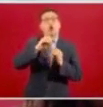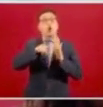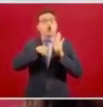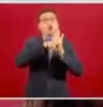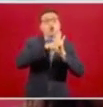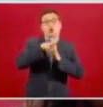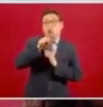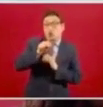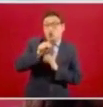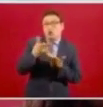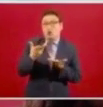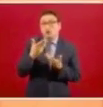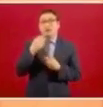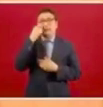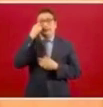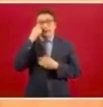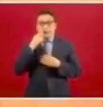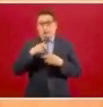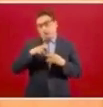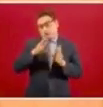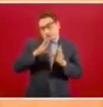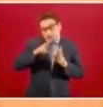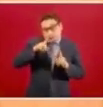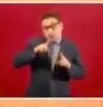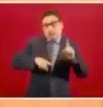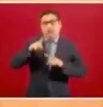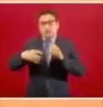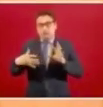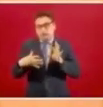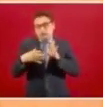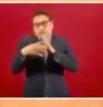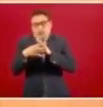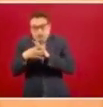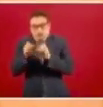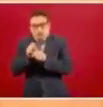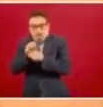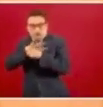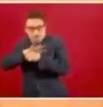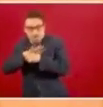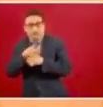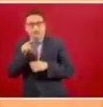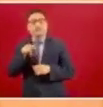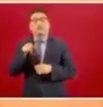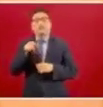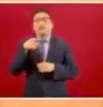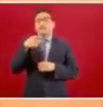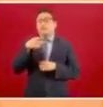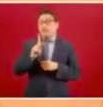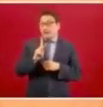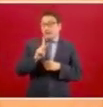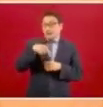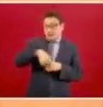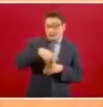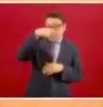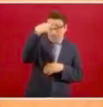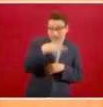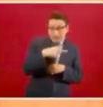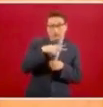can either throw a positive or a negative result, specifically